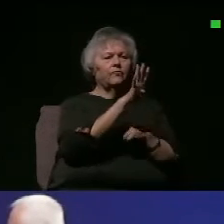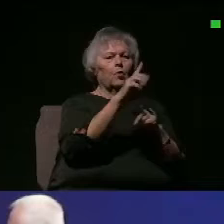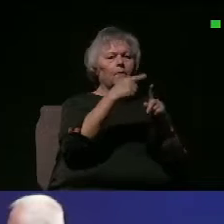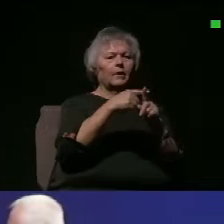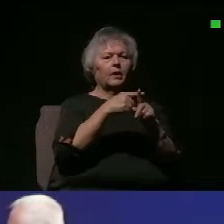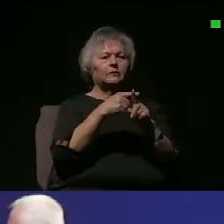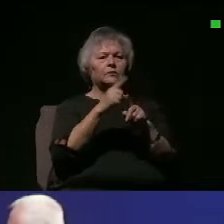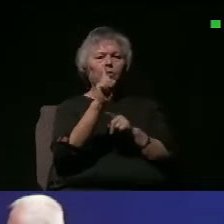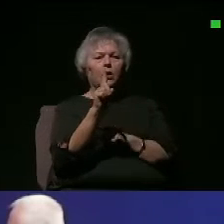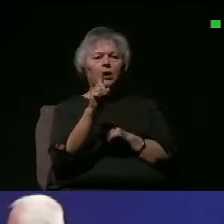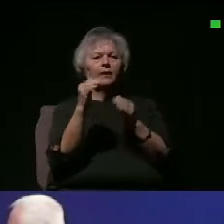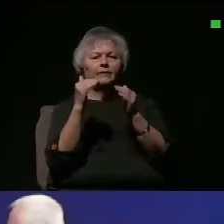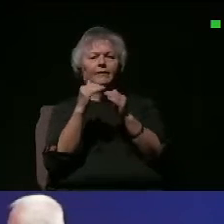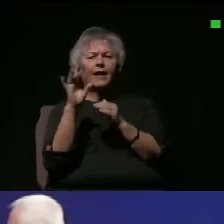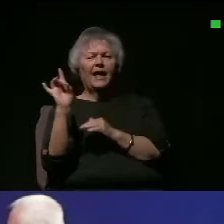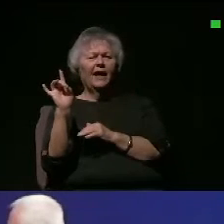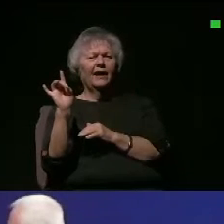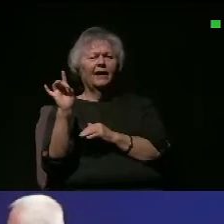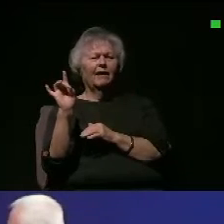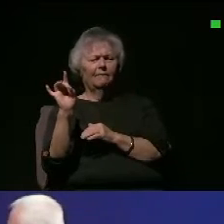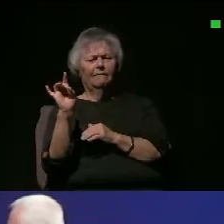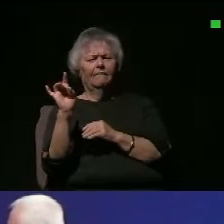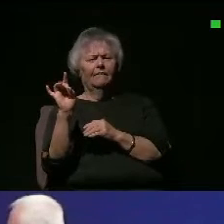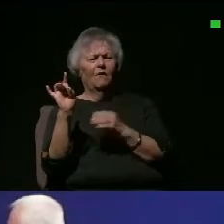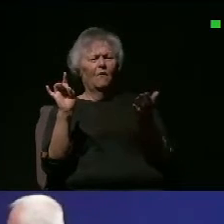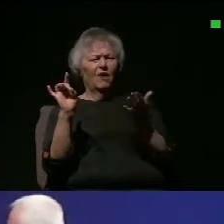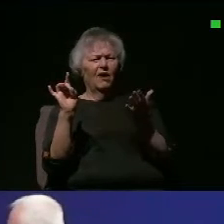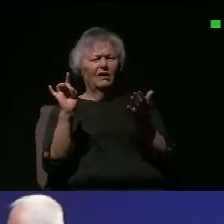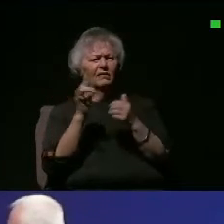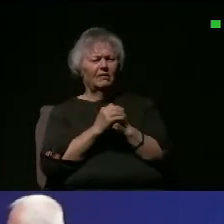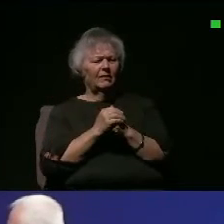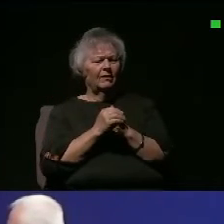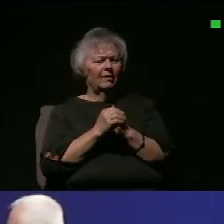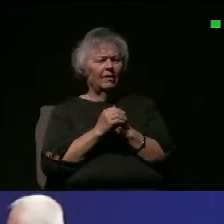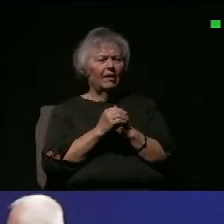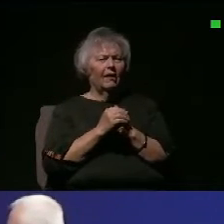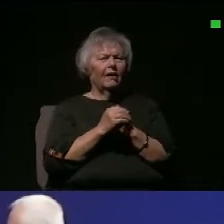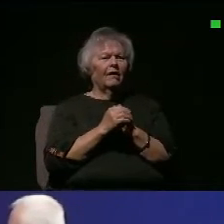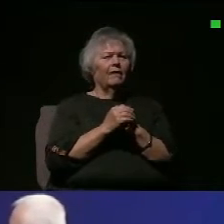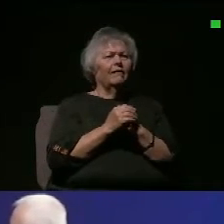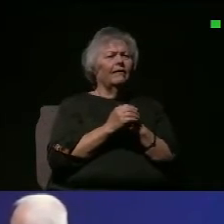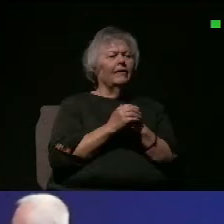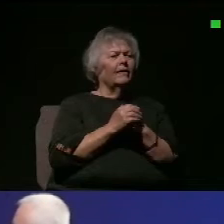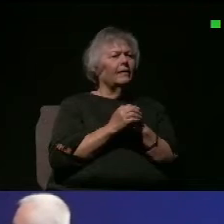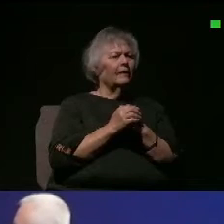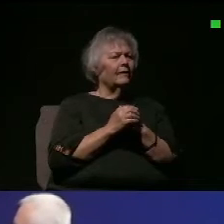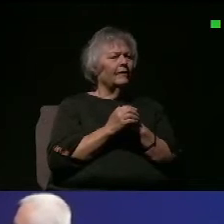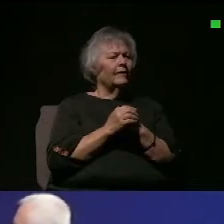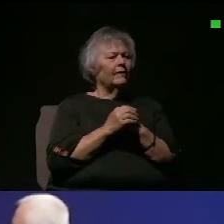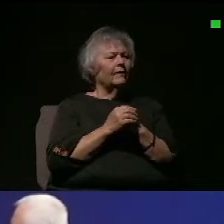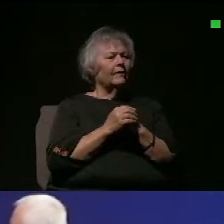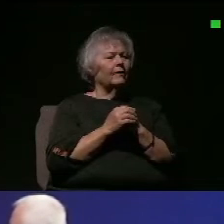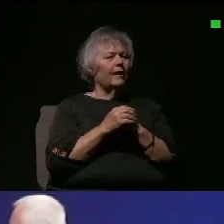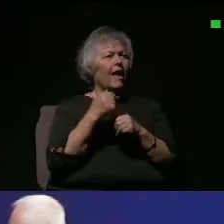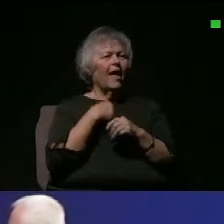4 + 1 = 8 to them. I think, yeah, they've got a right to be slighted if you're just looking at it from that standpoint. But